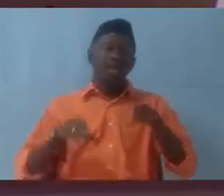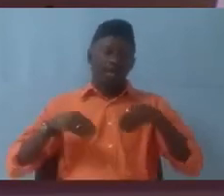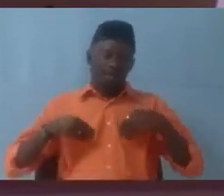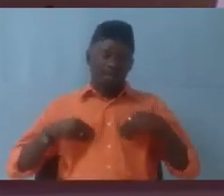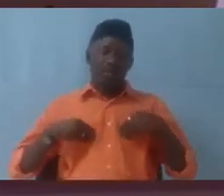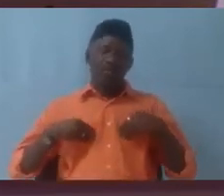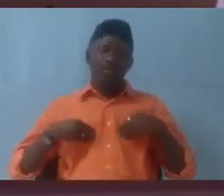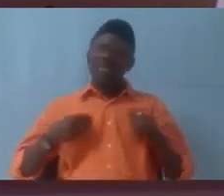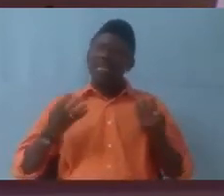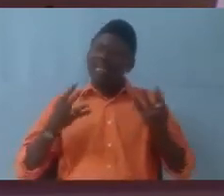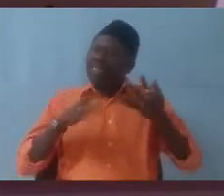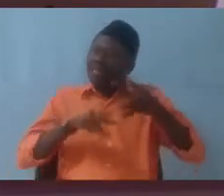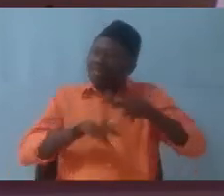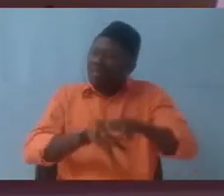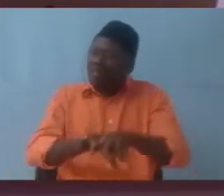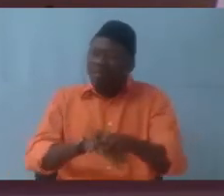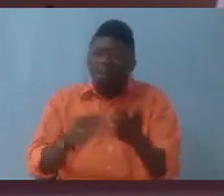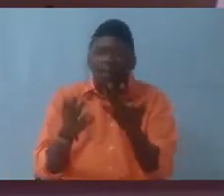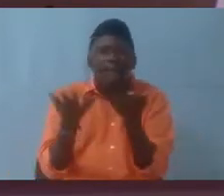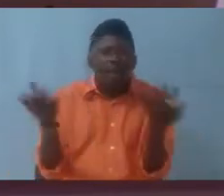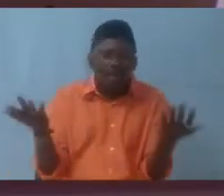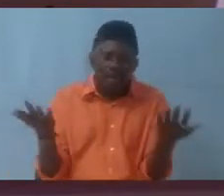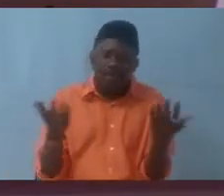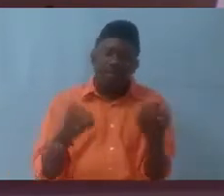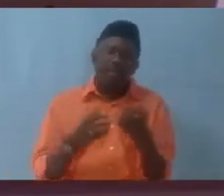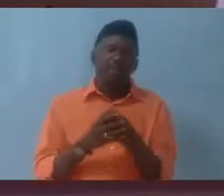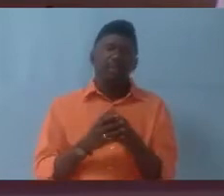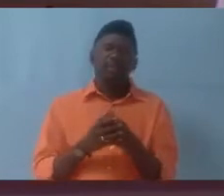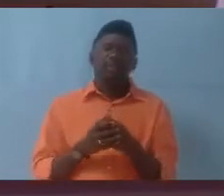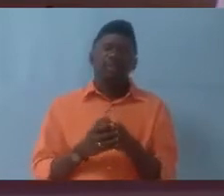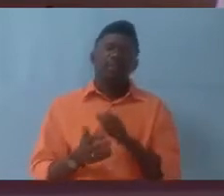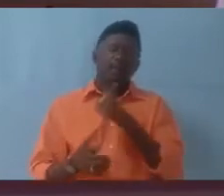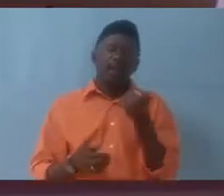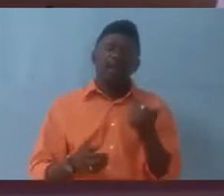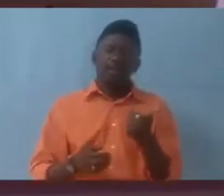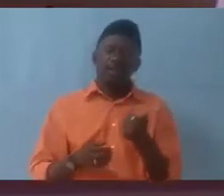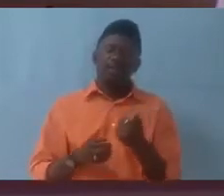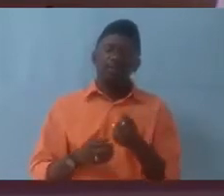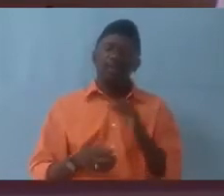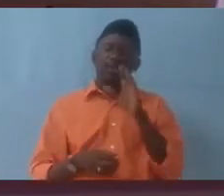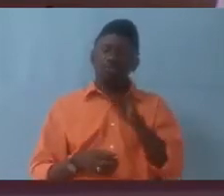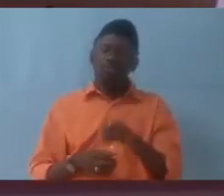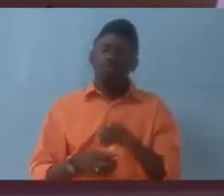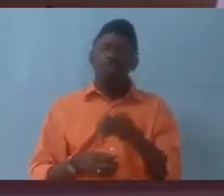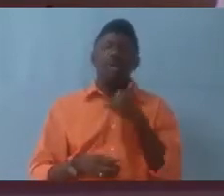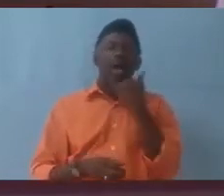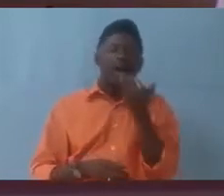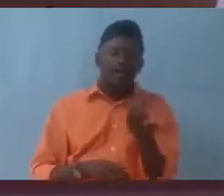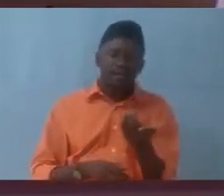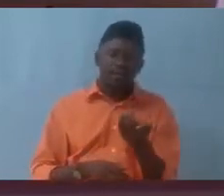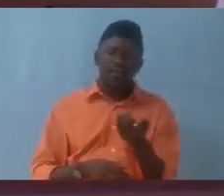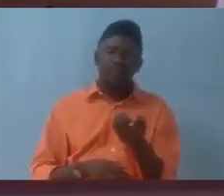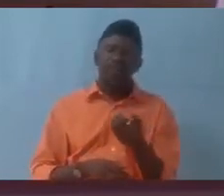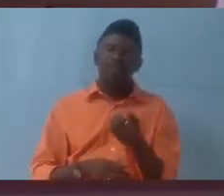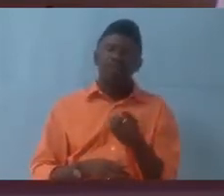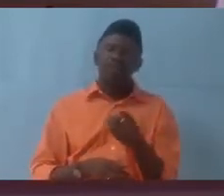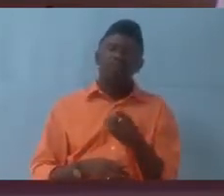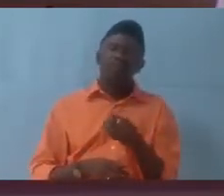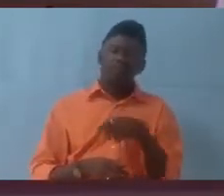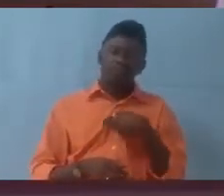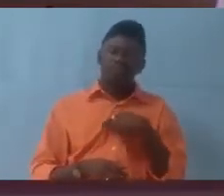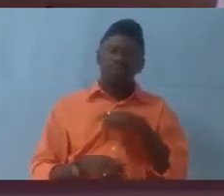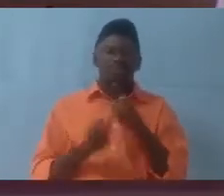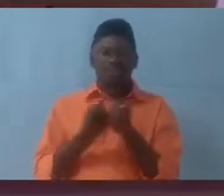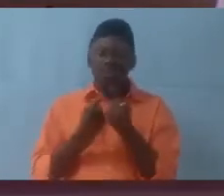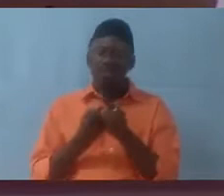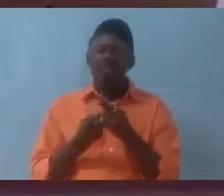na interference ñi ñi dugal seni loxo and did acts ja di laccé that pleased the president. Lo xamné